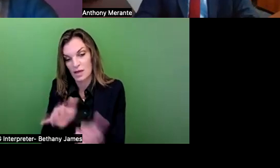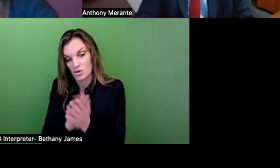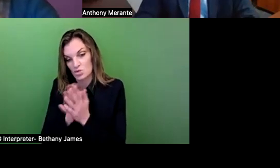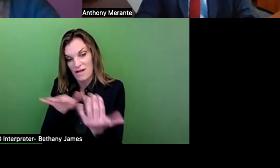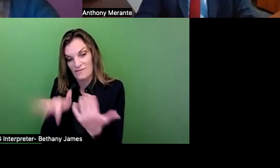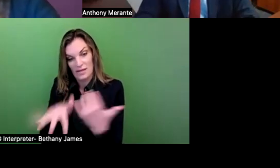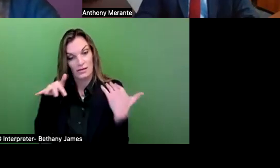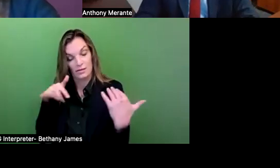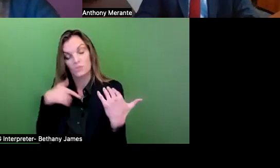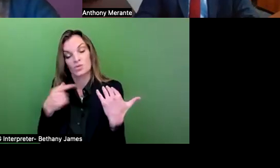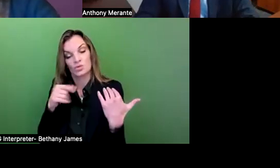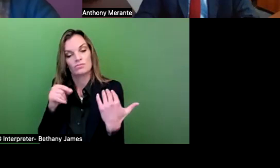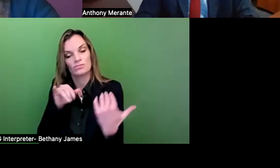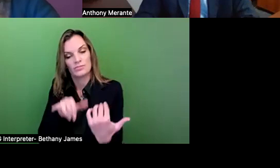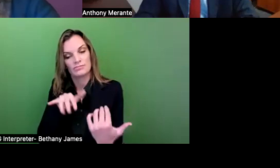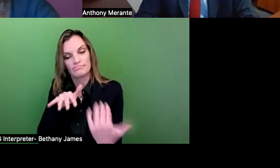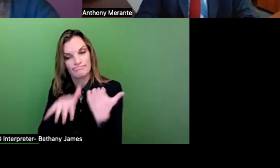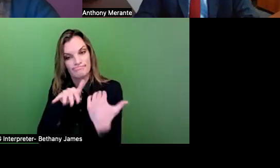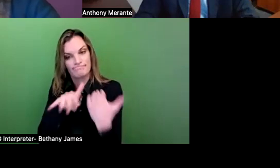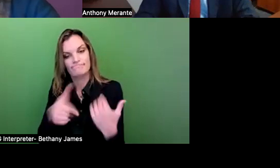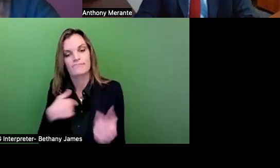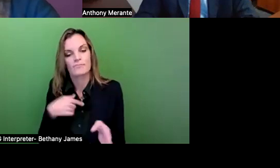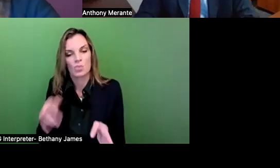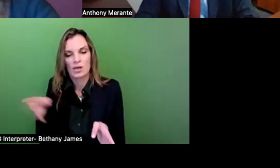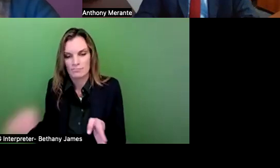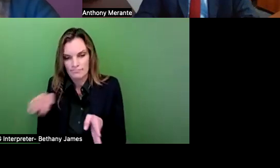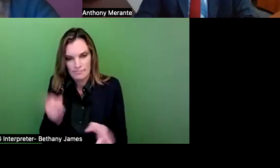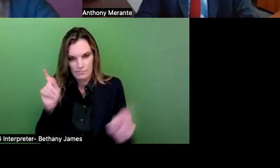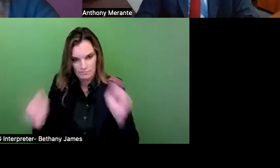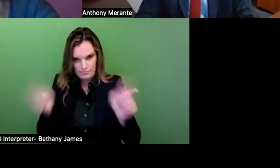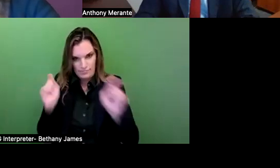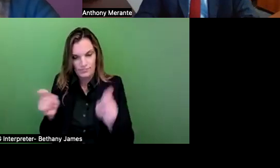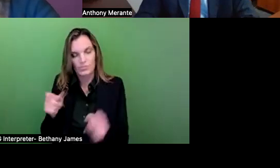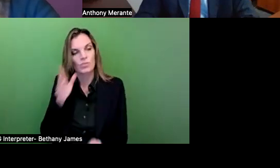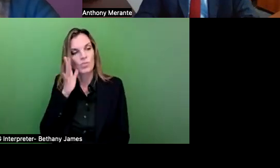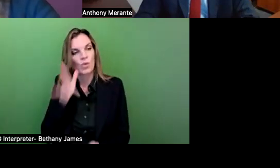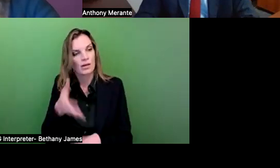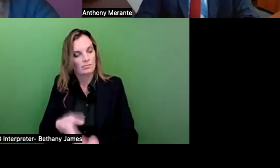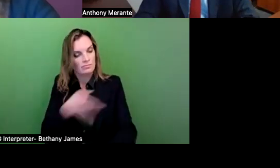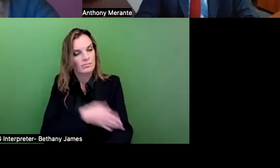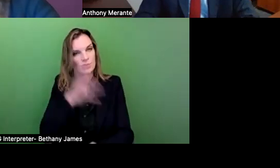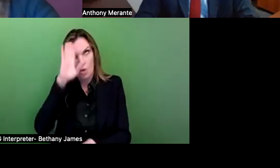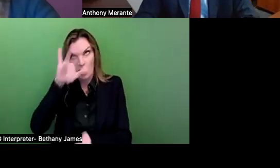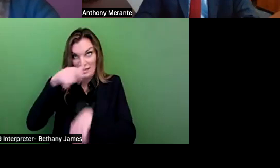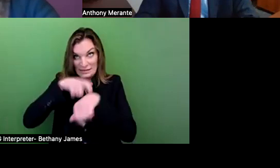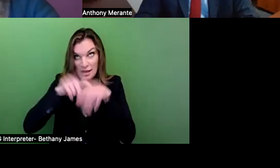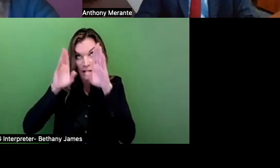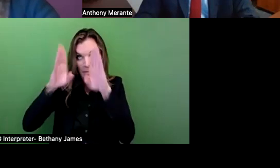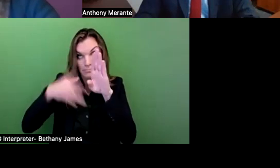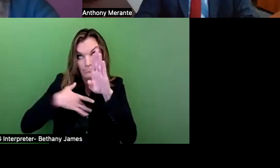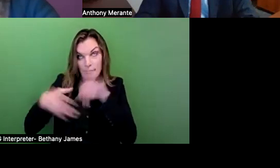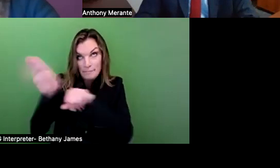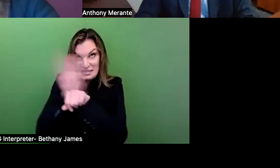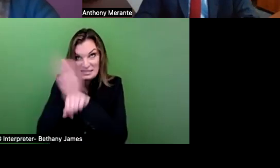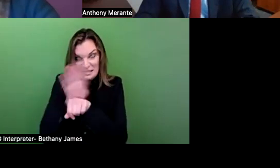in both the rush hours, both the morning and the afternoon. So we've made some significant changes to make it better. But